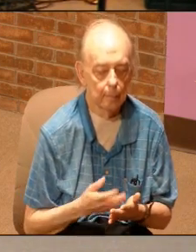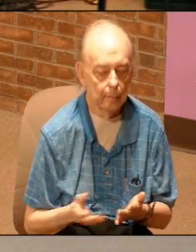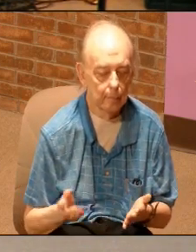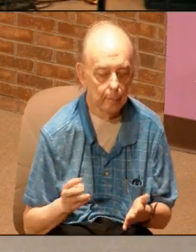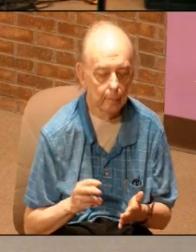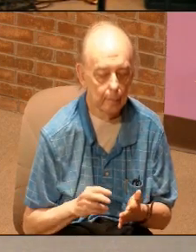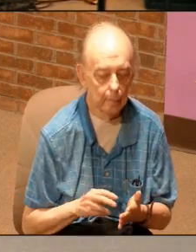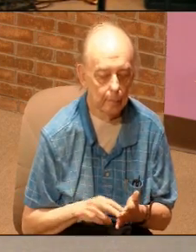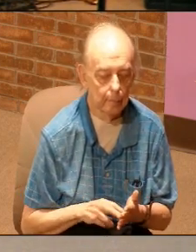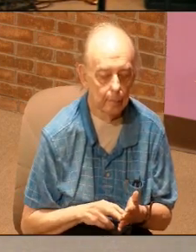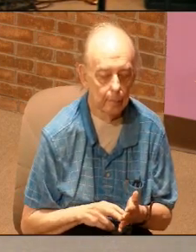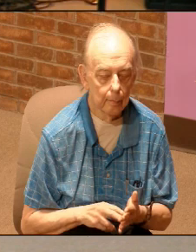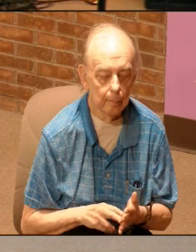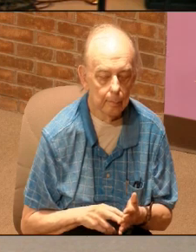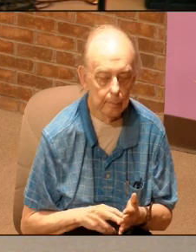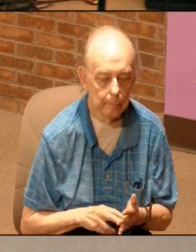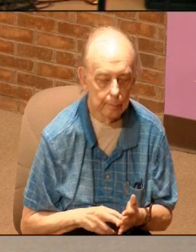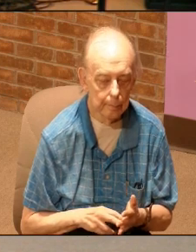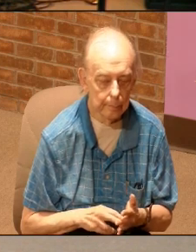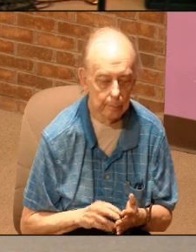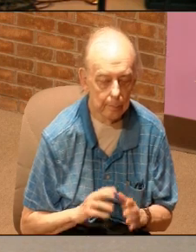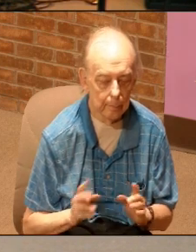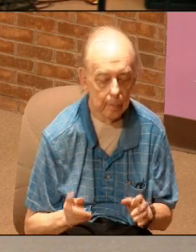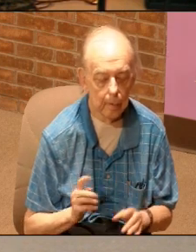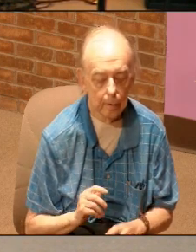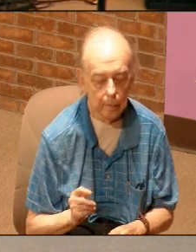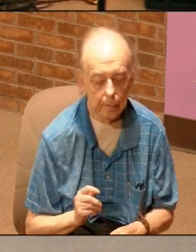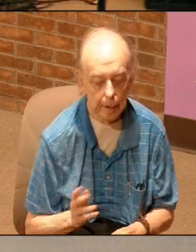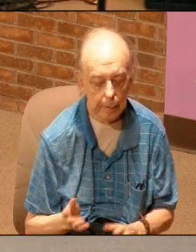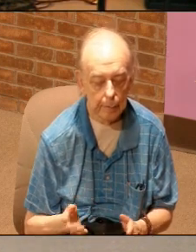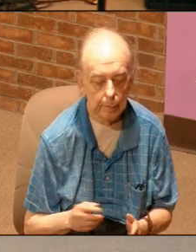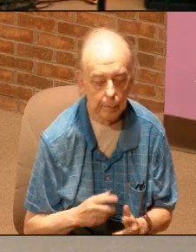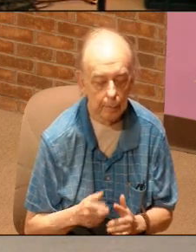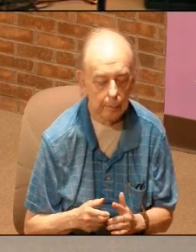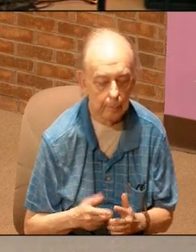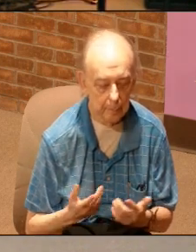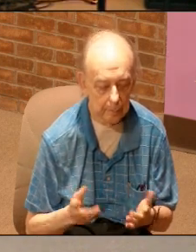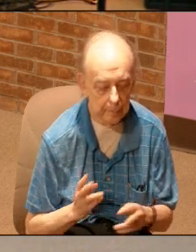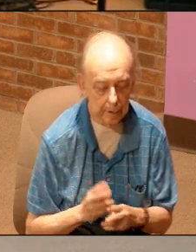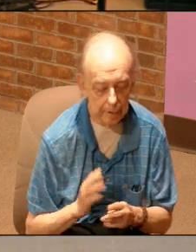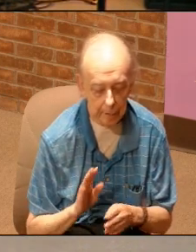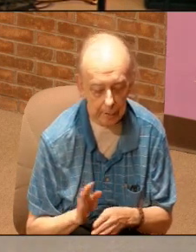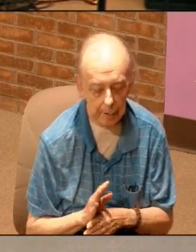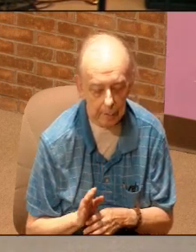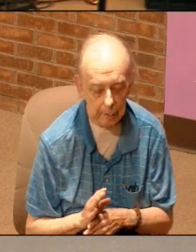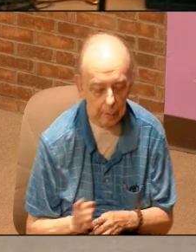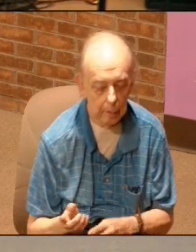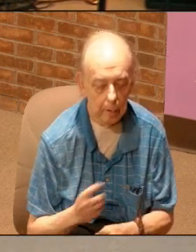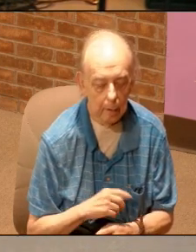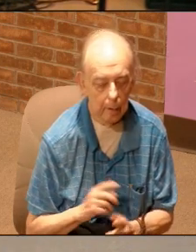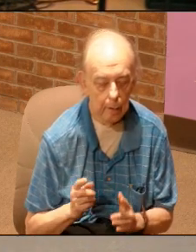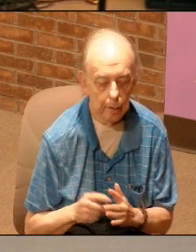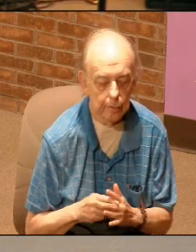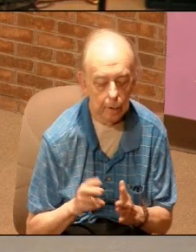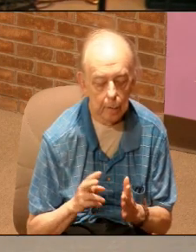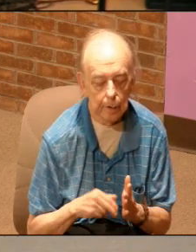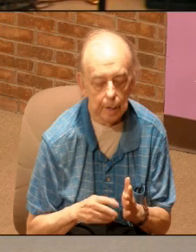I get up and I may go to the bathroom, but as soon as I take care of all that stuff, I'm going to start